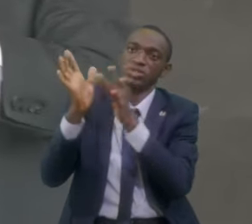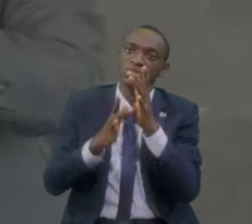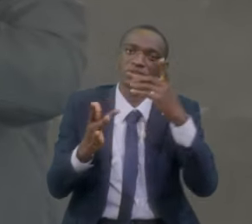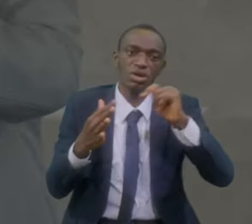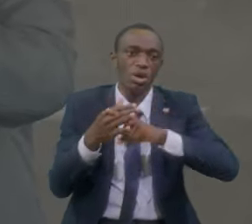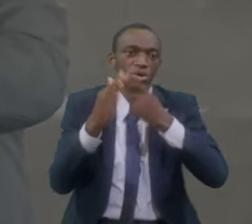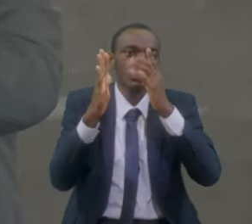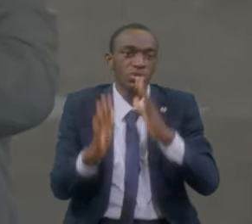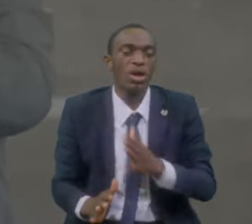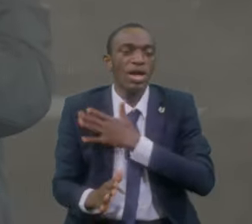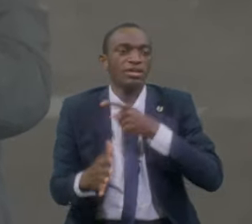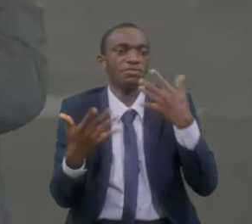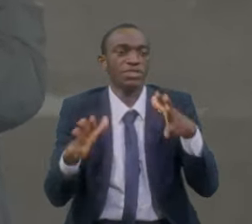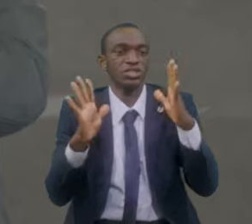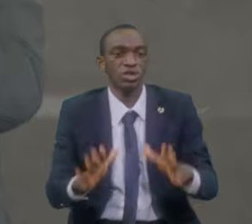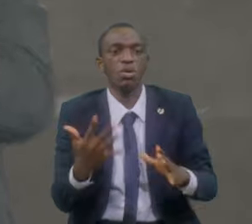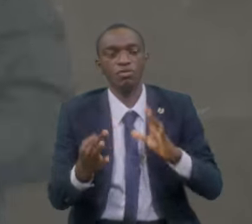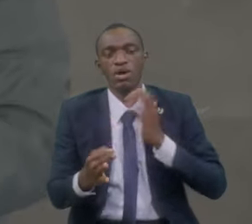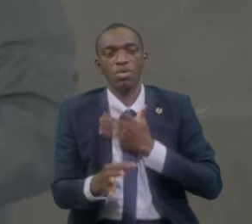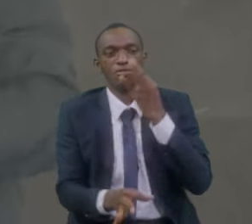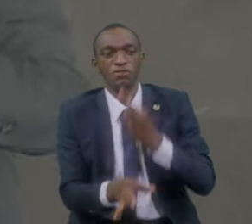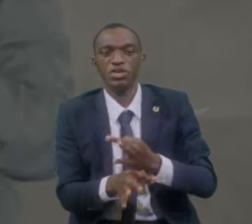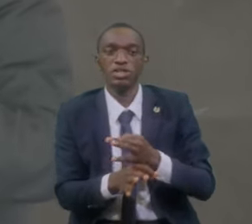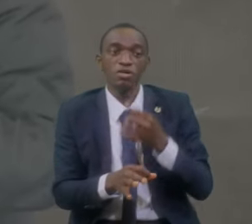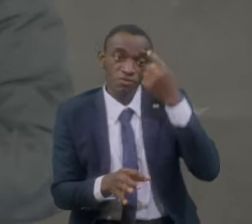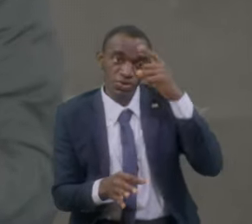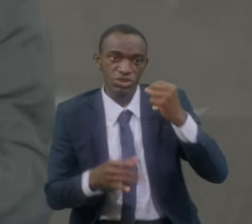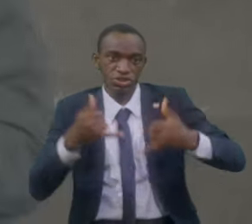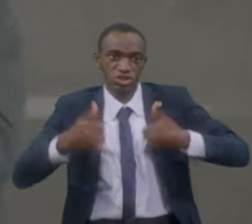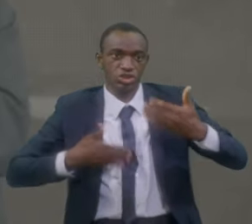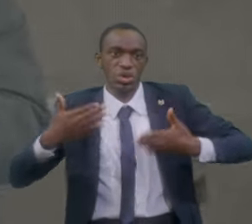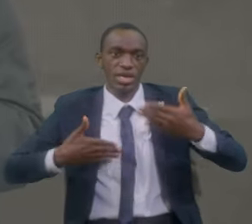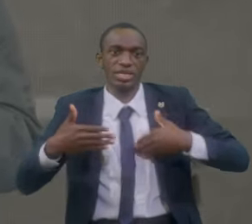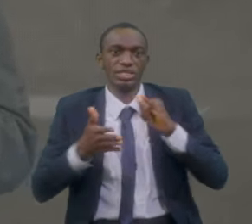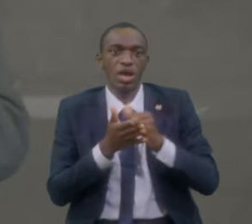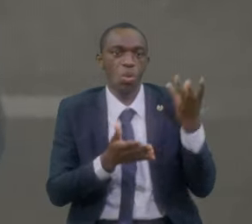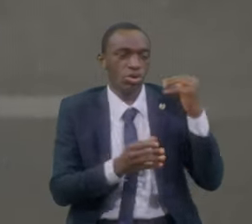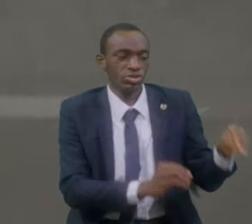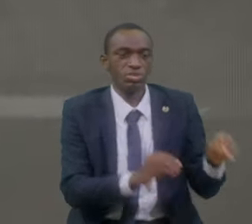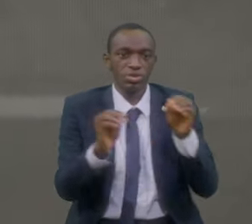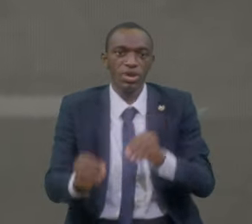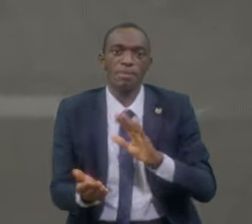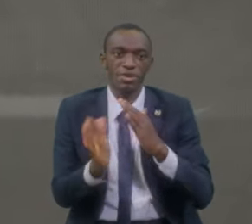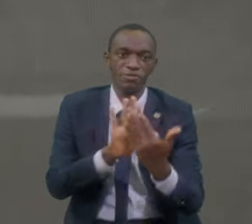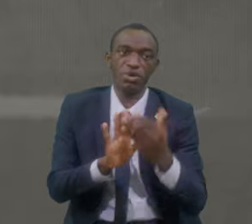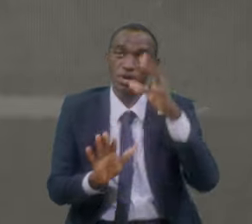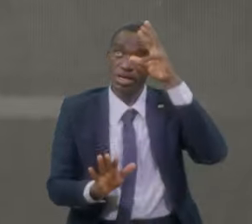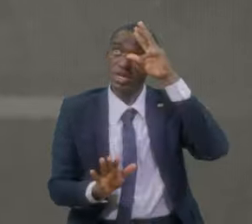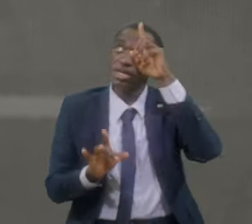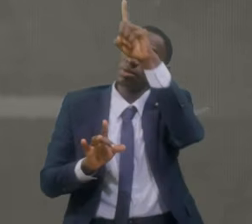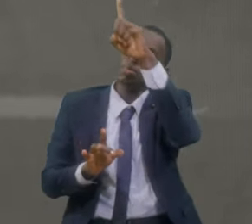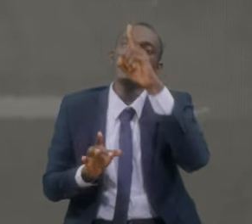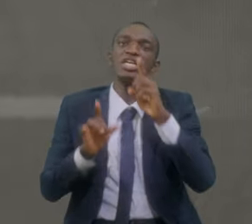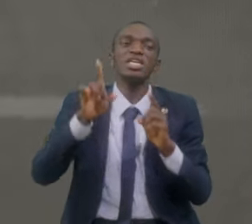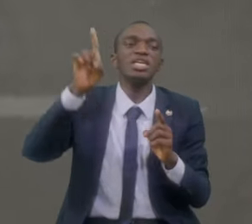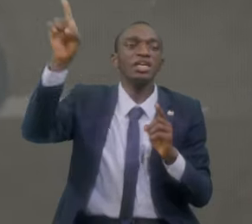who for the joy that was set before him, it were told, he endured the cross